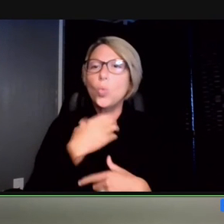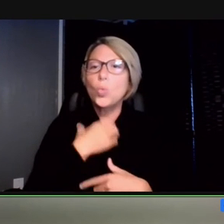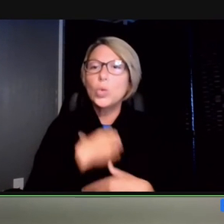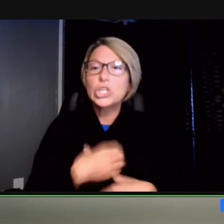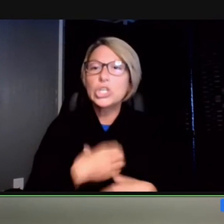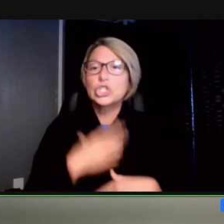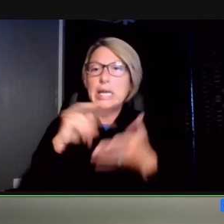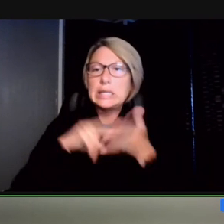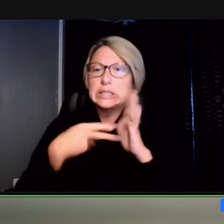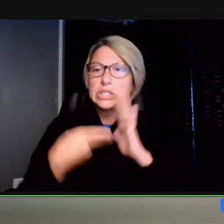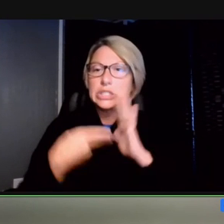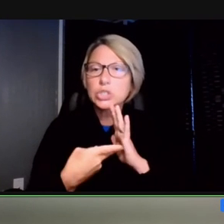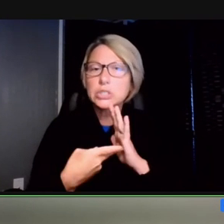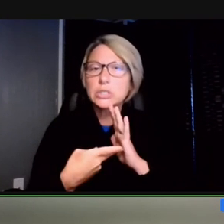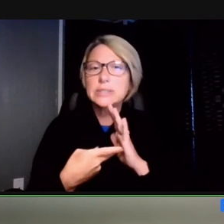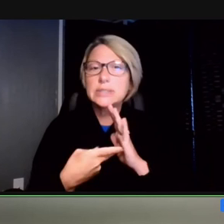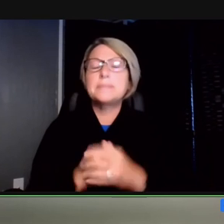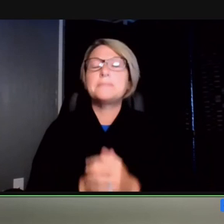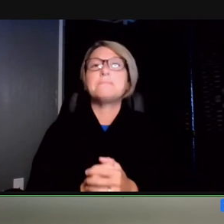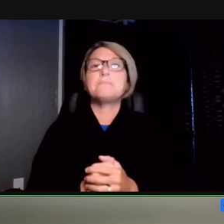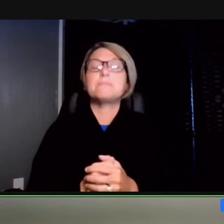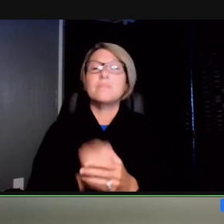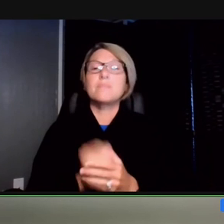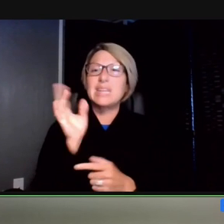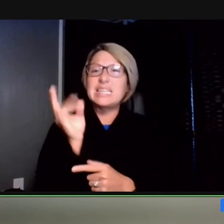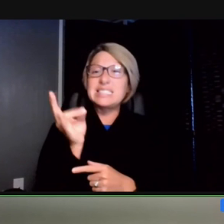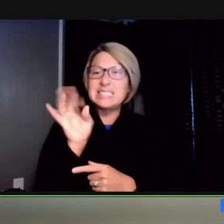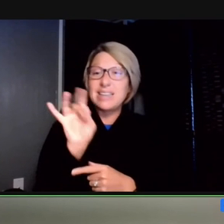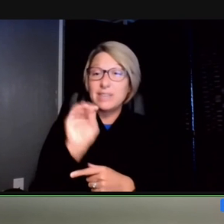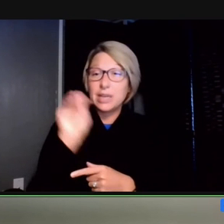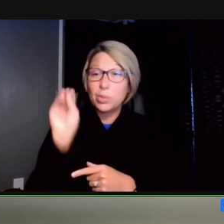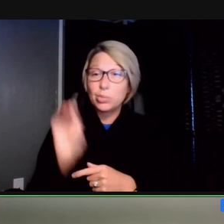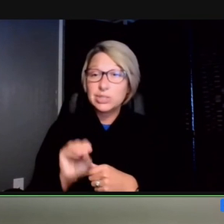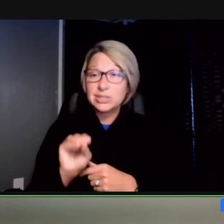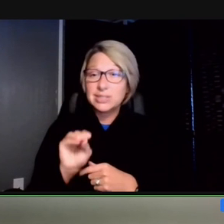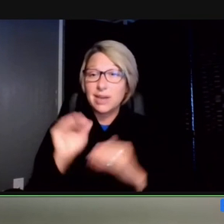least 78% of the adults with autism